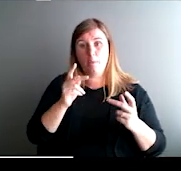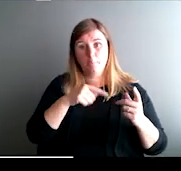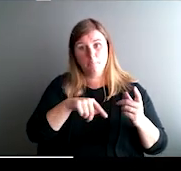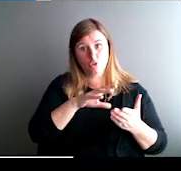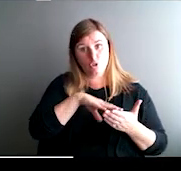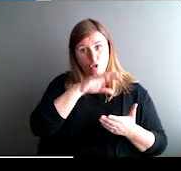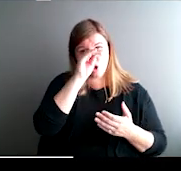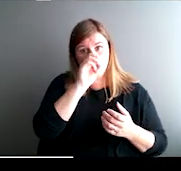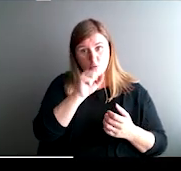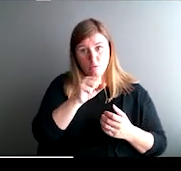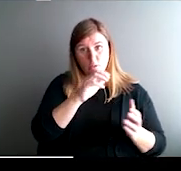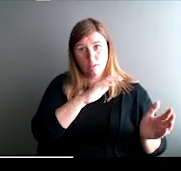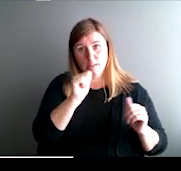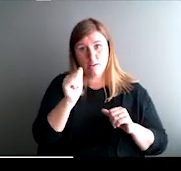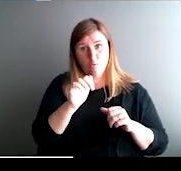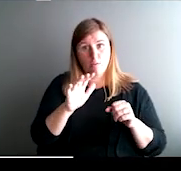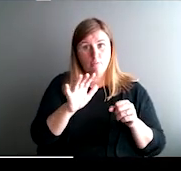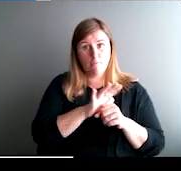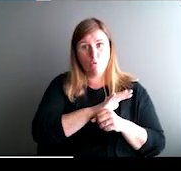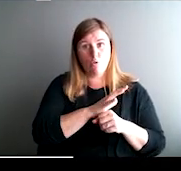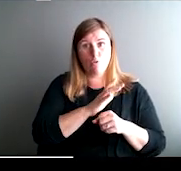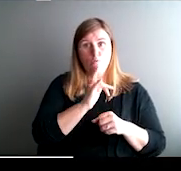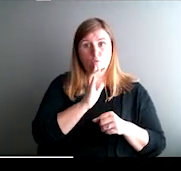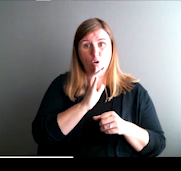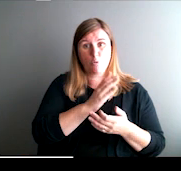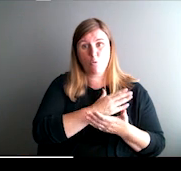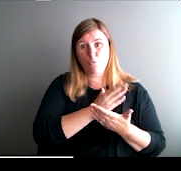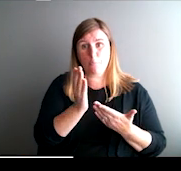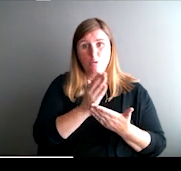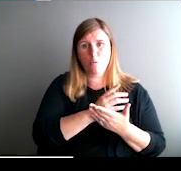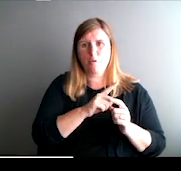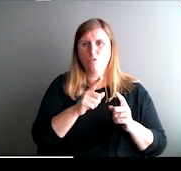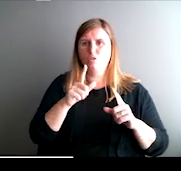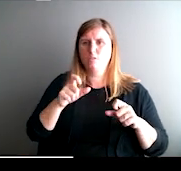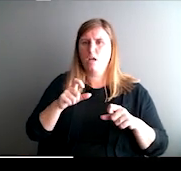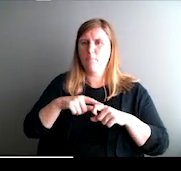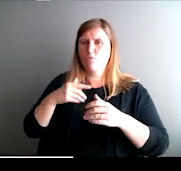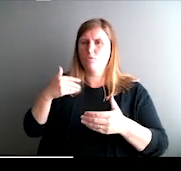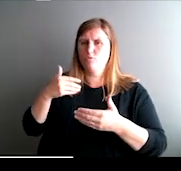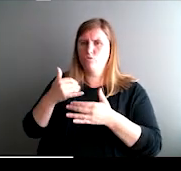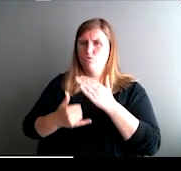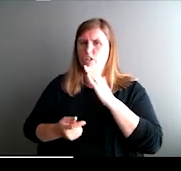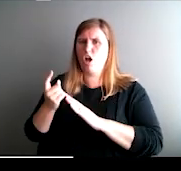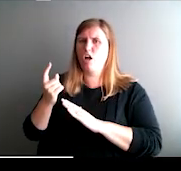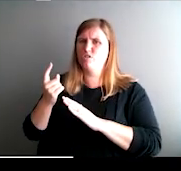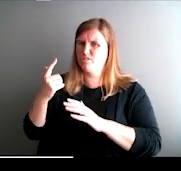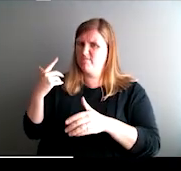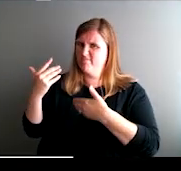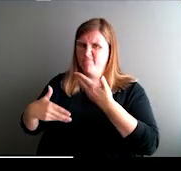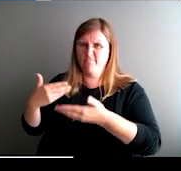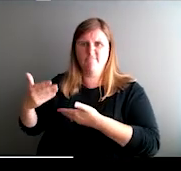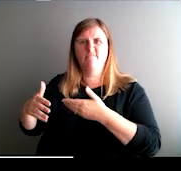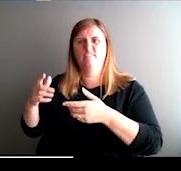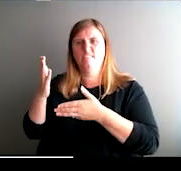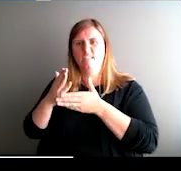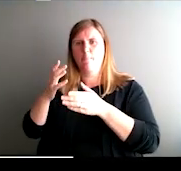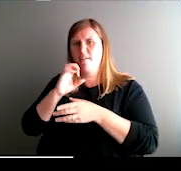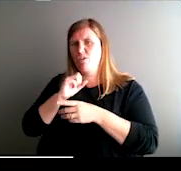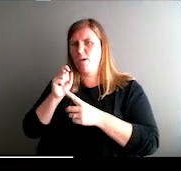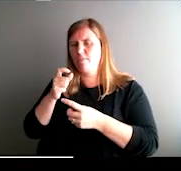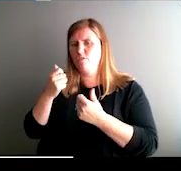want people to leave with a full verbal repertoire. But there's a time for triage, and at a certain age, you have to start